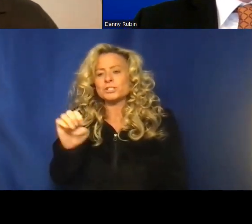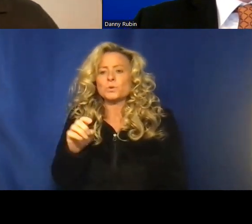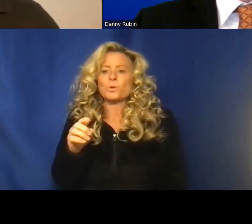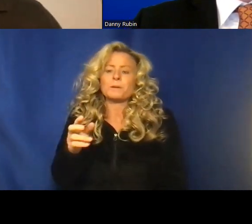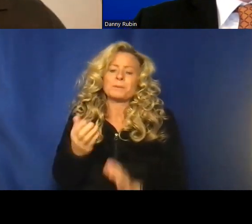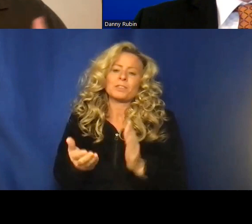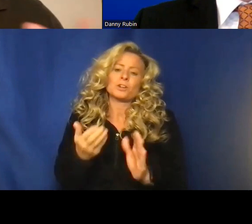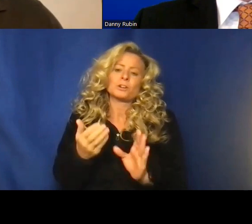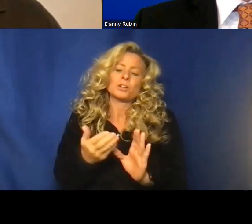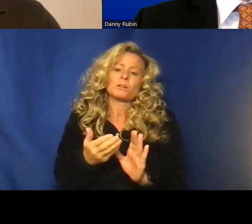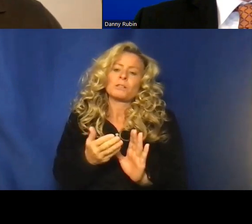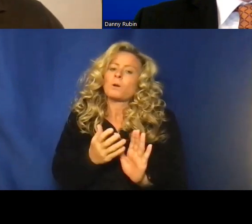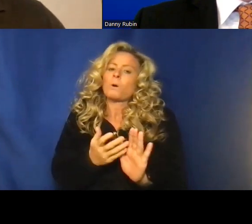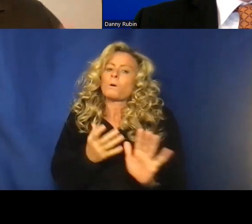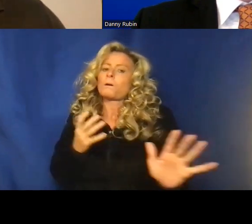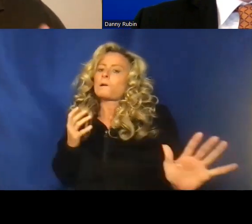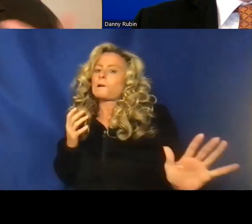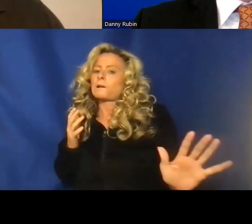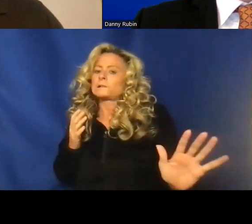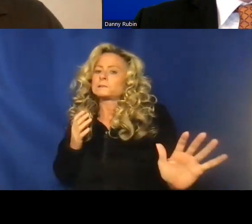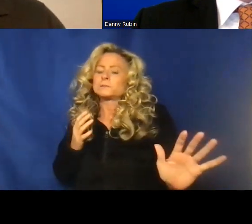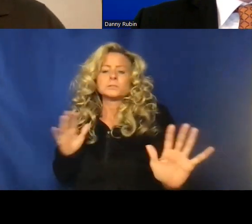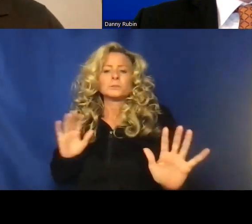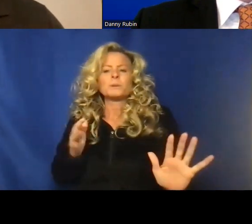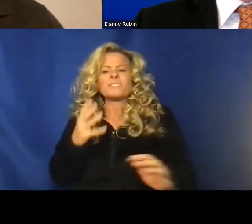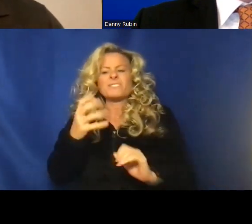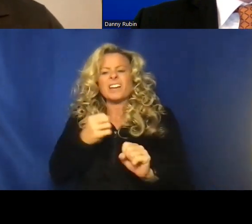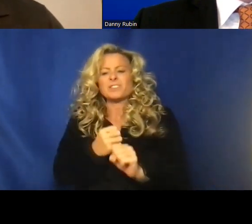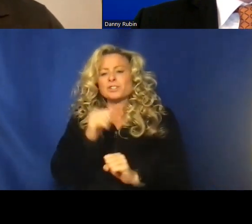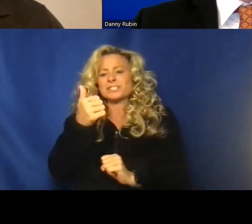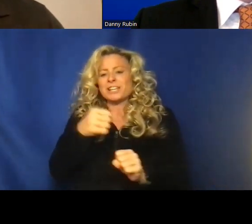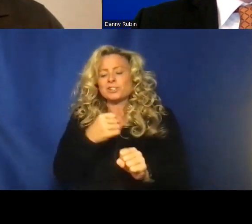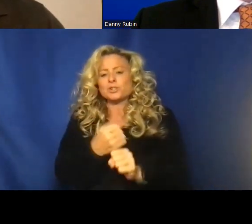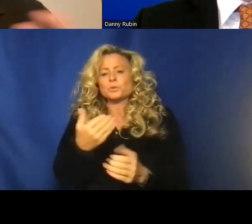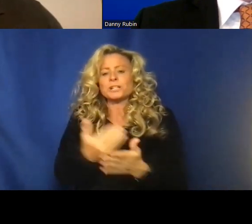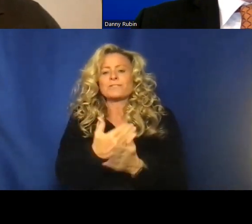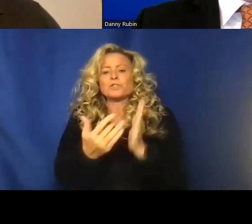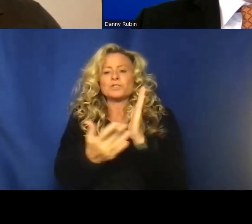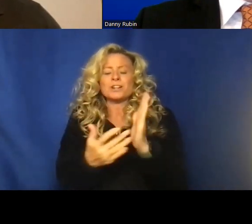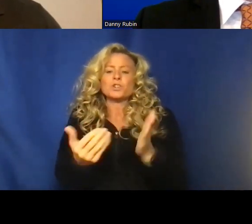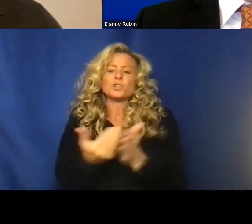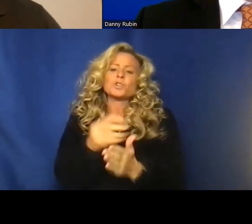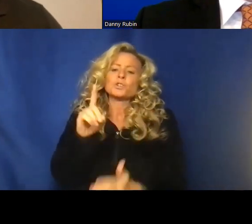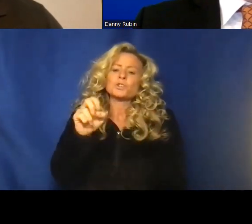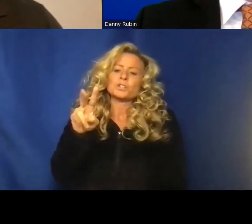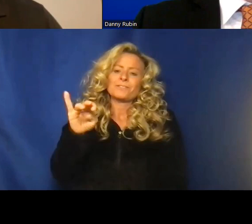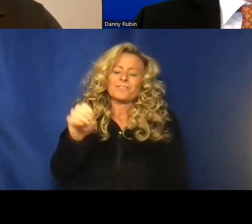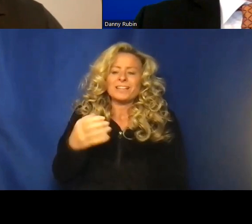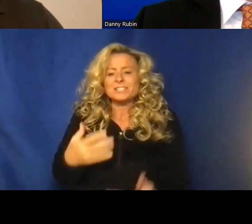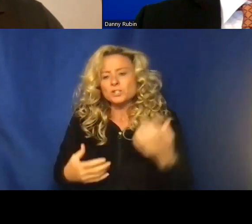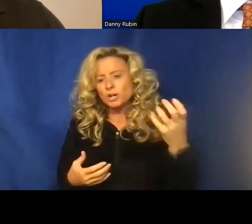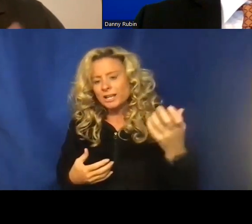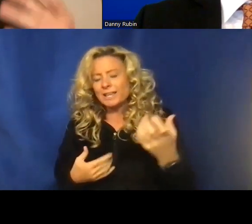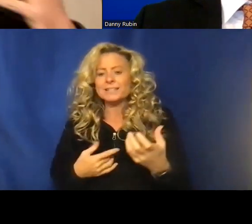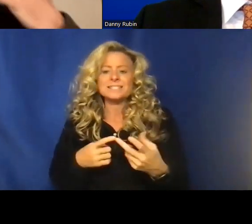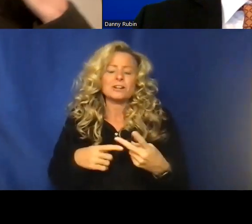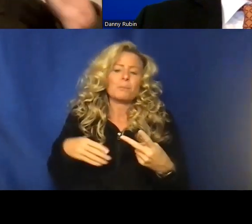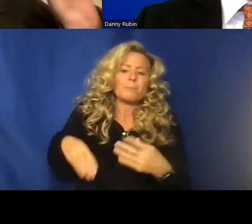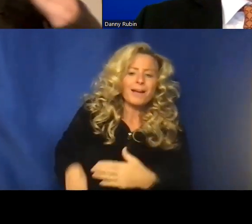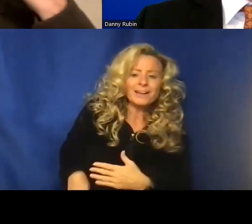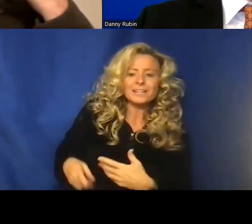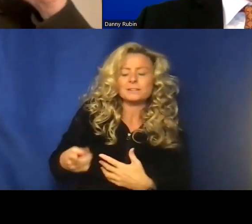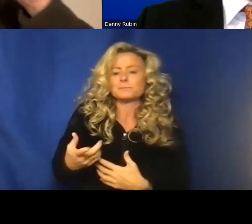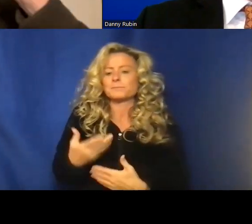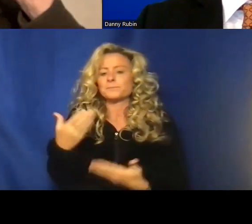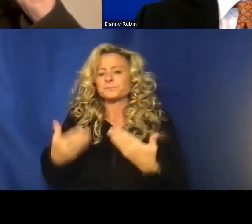from it, but 5-10 years from now, we're going to have new technologies, and we're going to have new devices in our hands, in our pockets. We're going to have